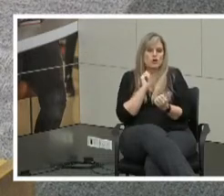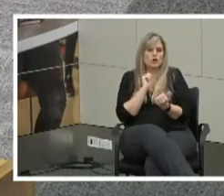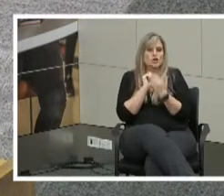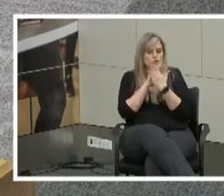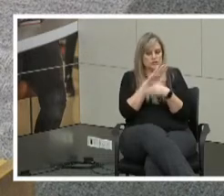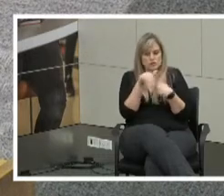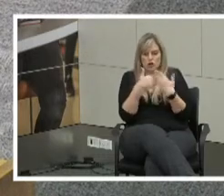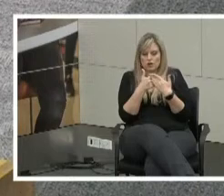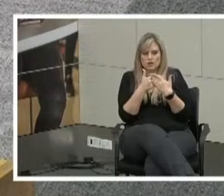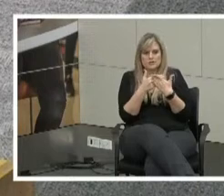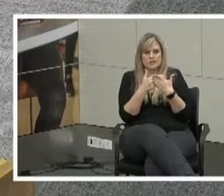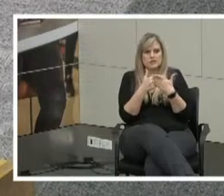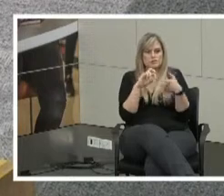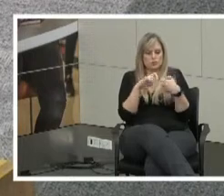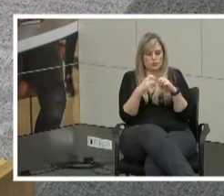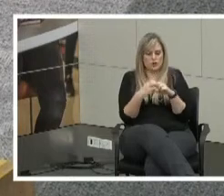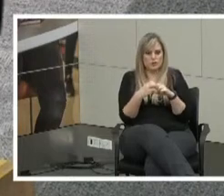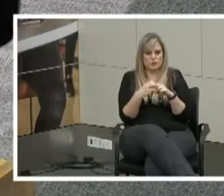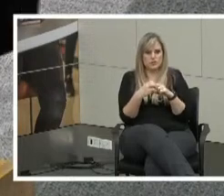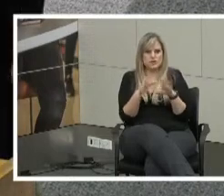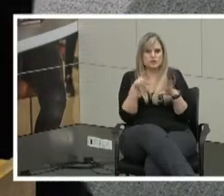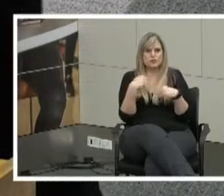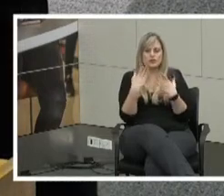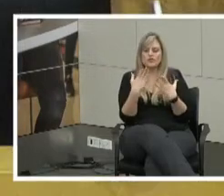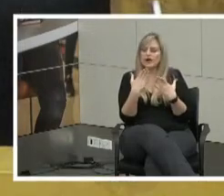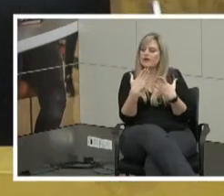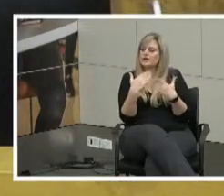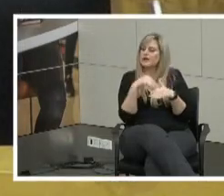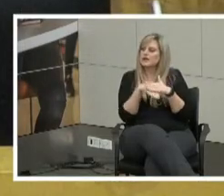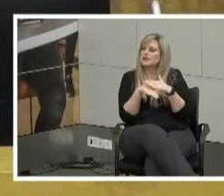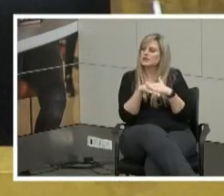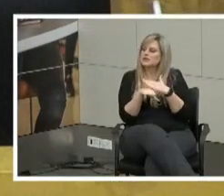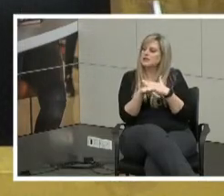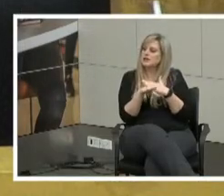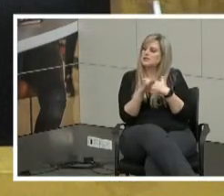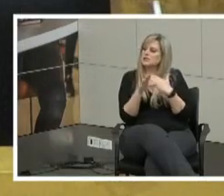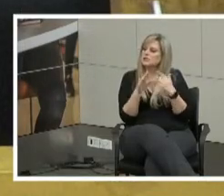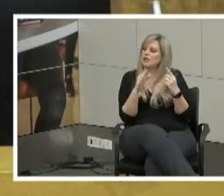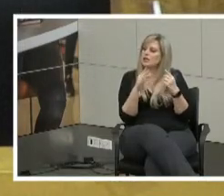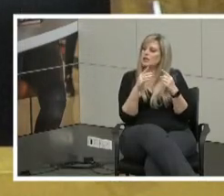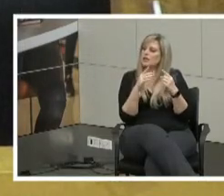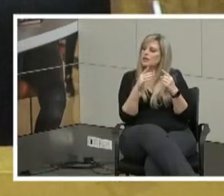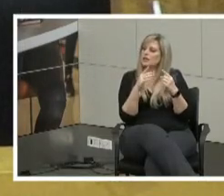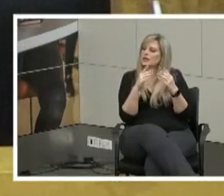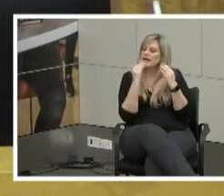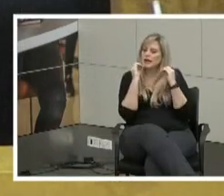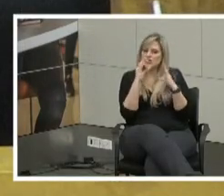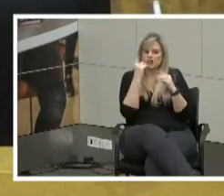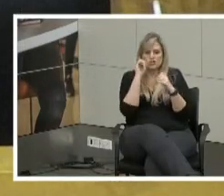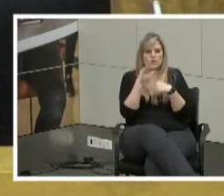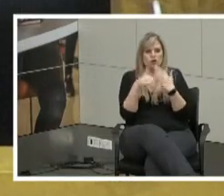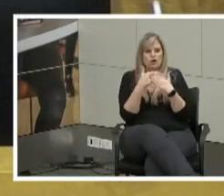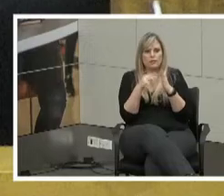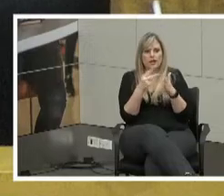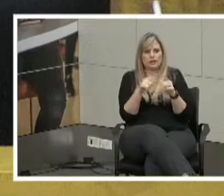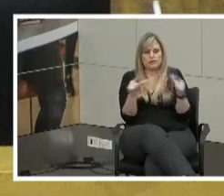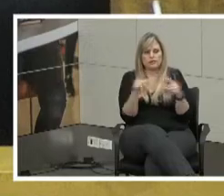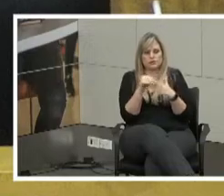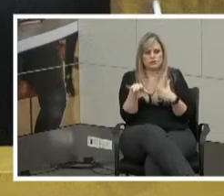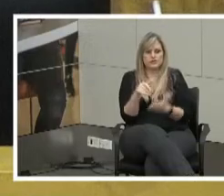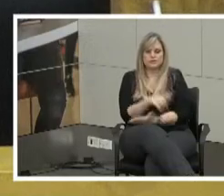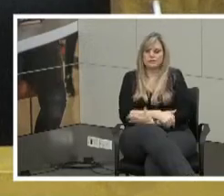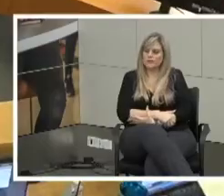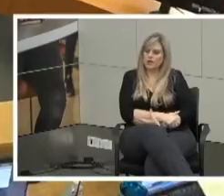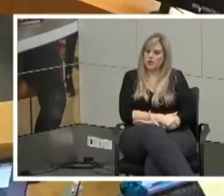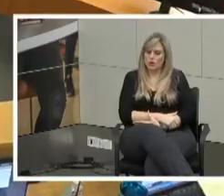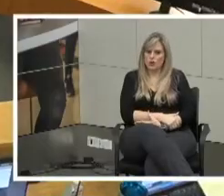assessment practices for bilingual students thank you our next speaker is Olivia low Miss